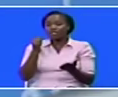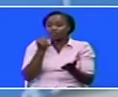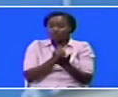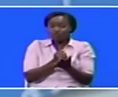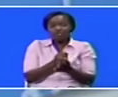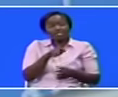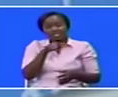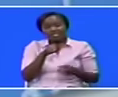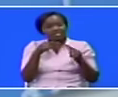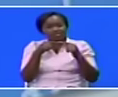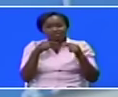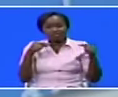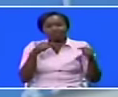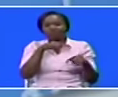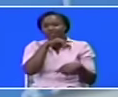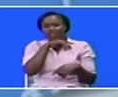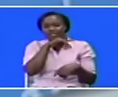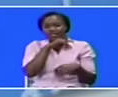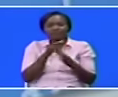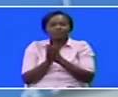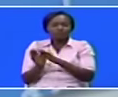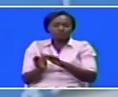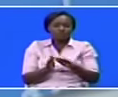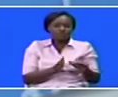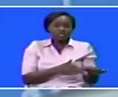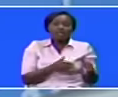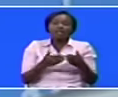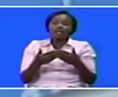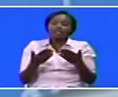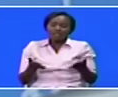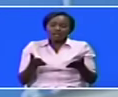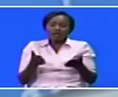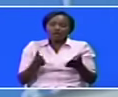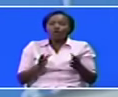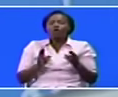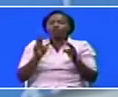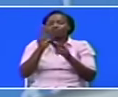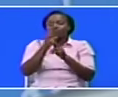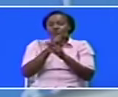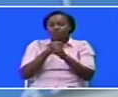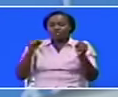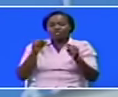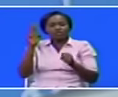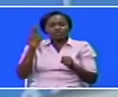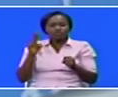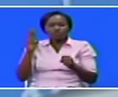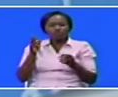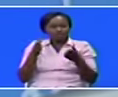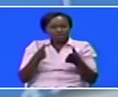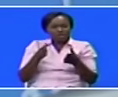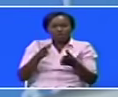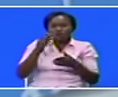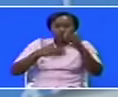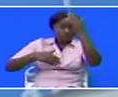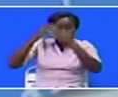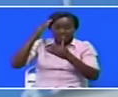Ward leader Raila Odinga. Let's get to other matters before we get back to that. President Uhuru Kenyatta is at the moment in Kibabi University in